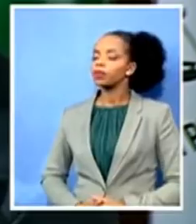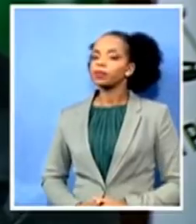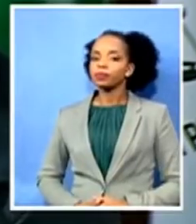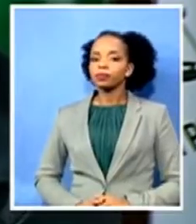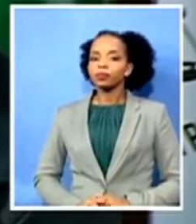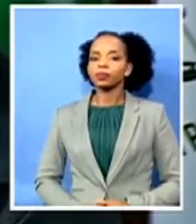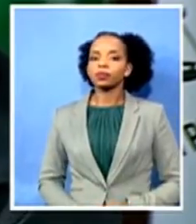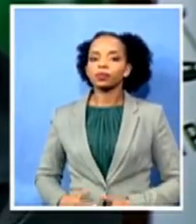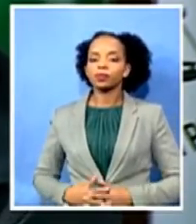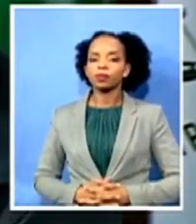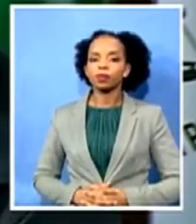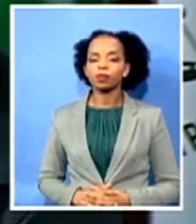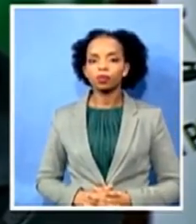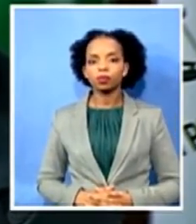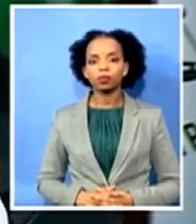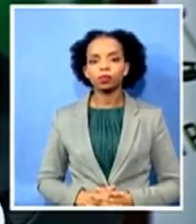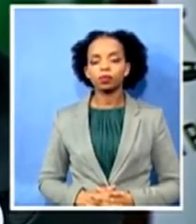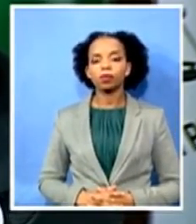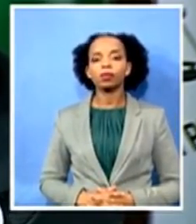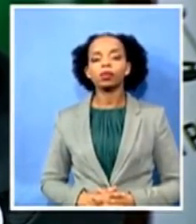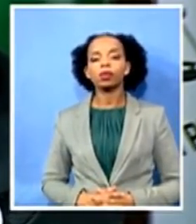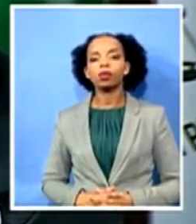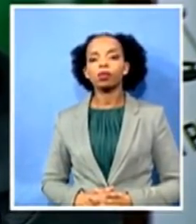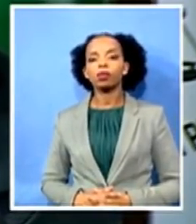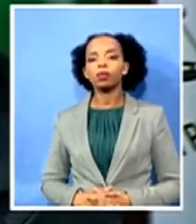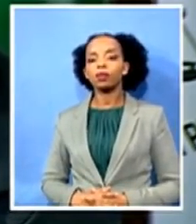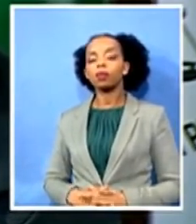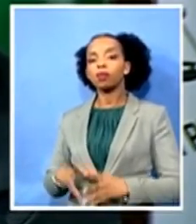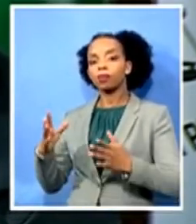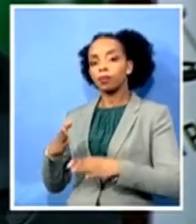Before the tender process that was abandoned,